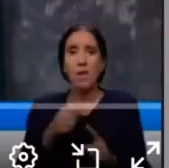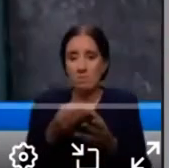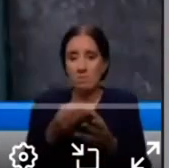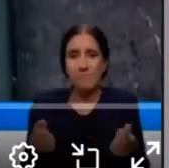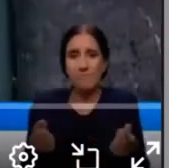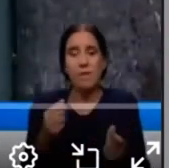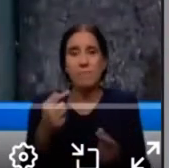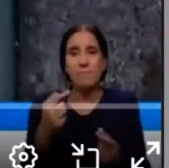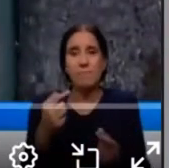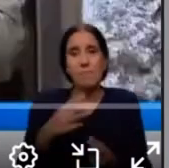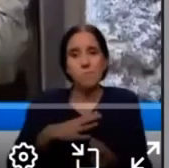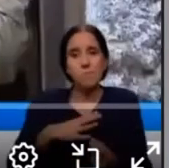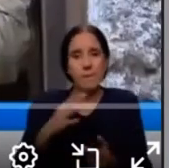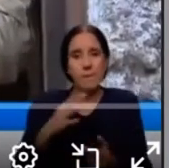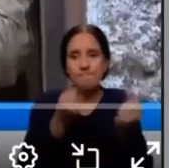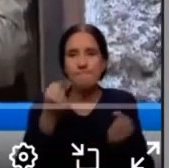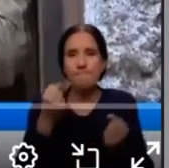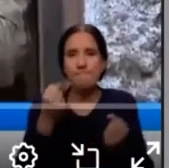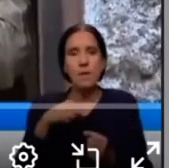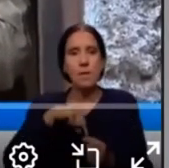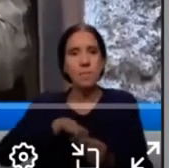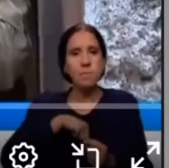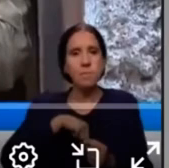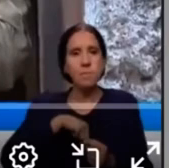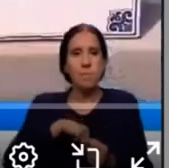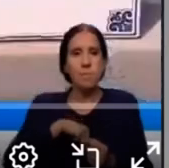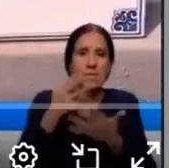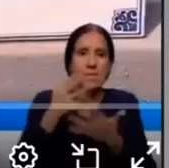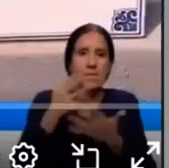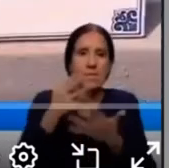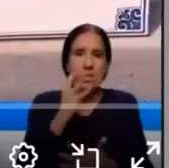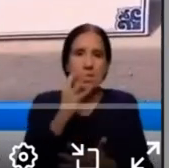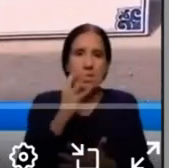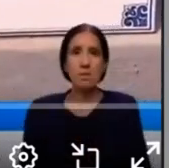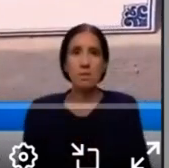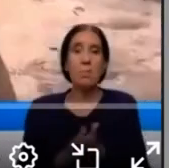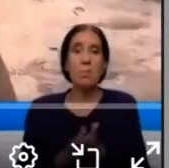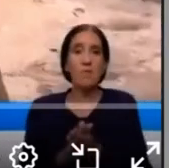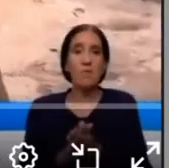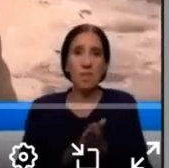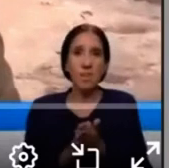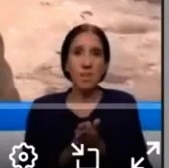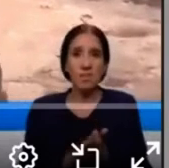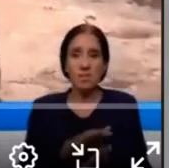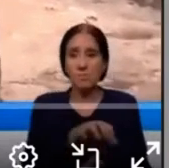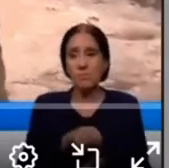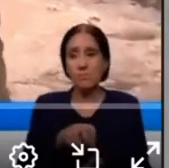pode. O ânimo encontra-se, mesmo na tragédia. Se for coisas que aproveitaram, se aproveitou. Ao contrário,